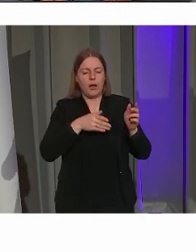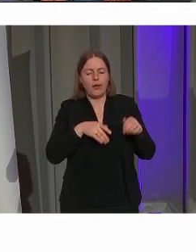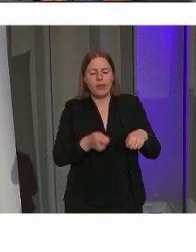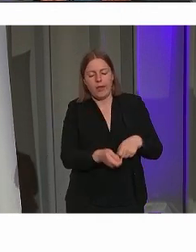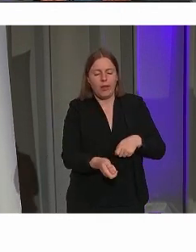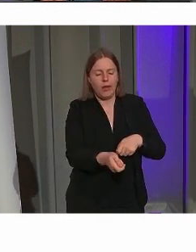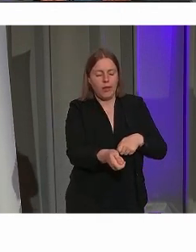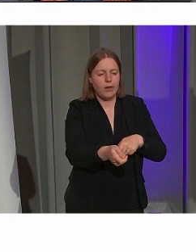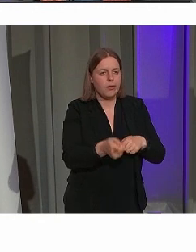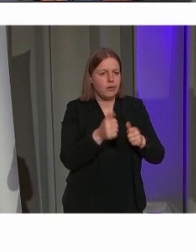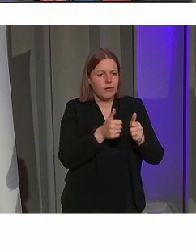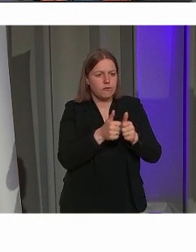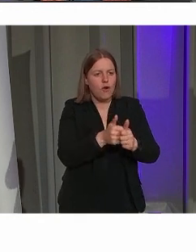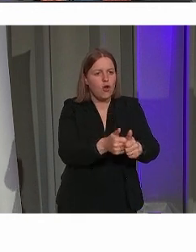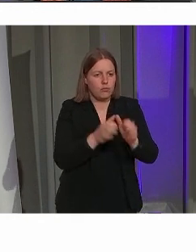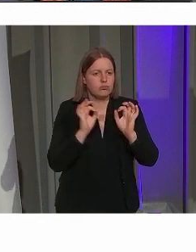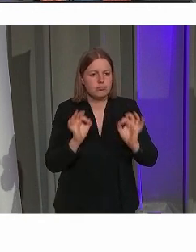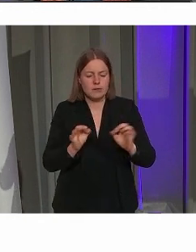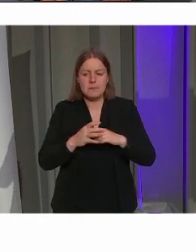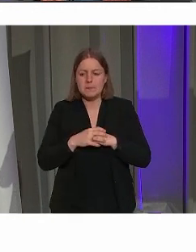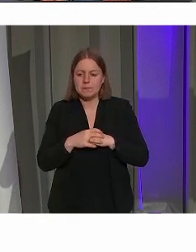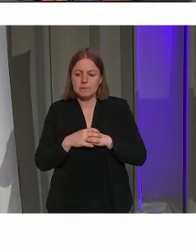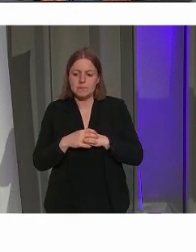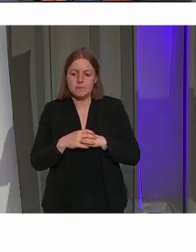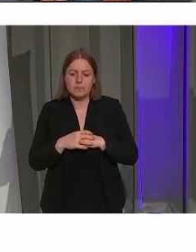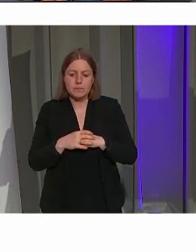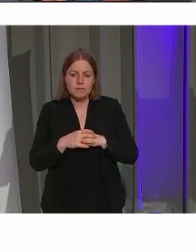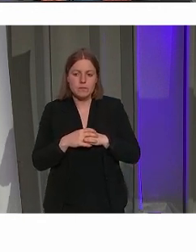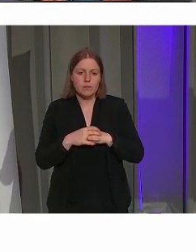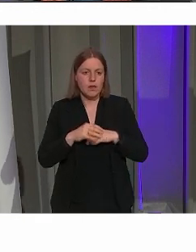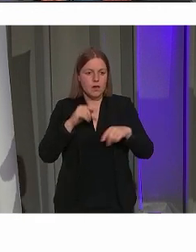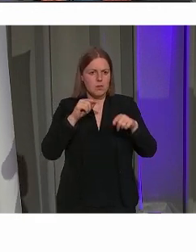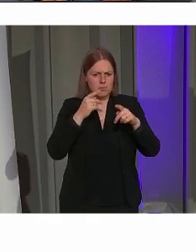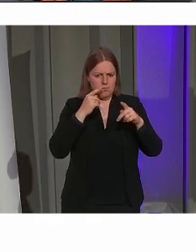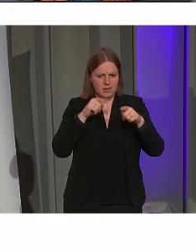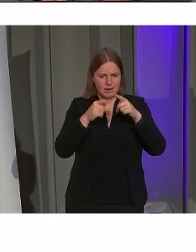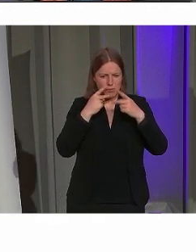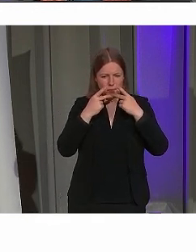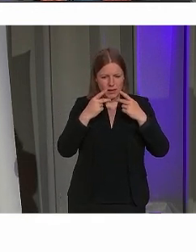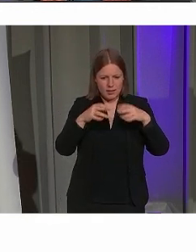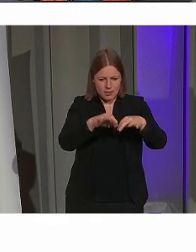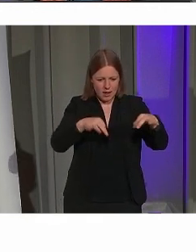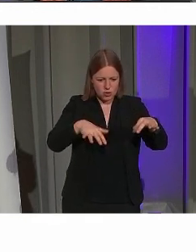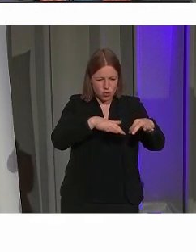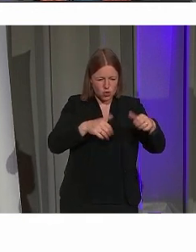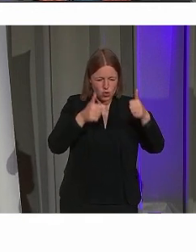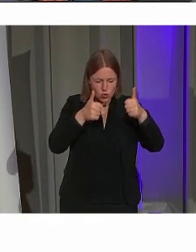behind a line with the help of flowers that you can see here.